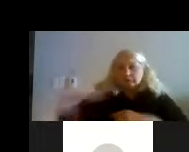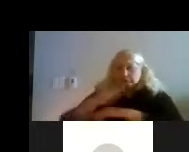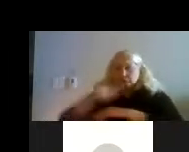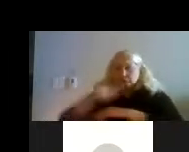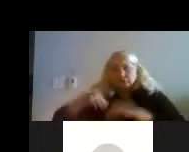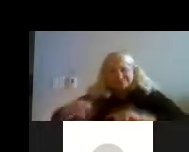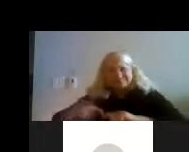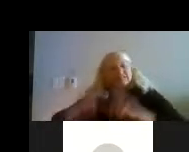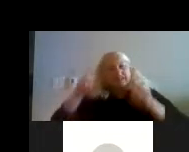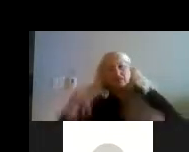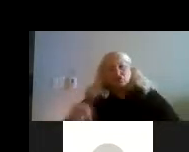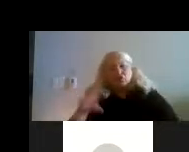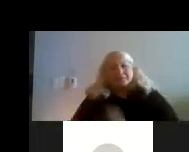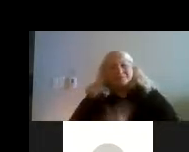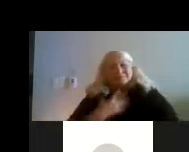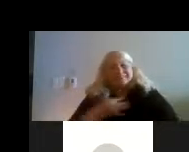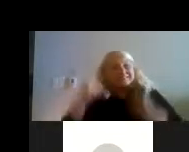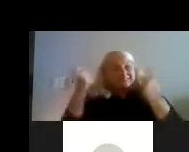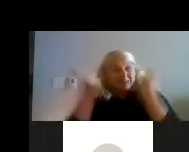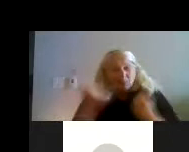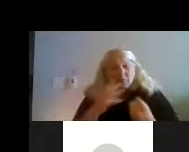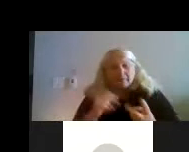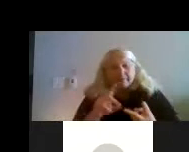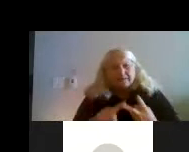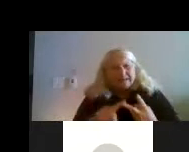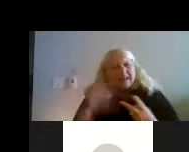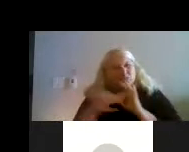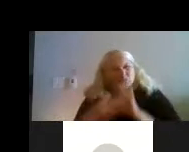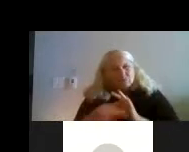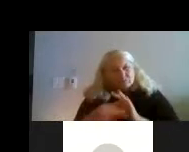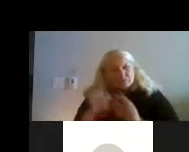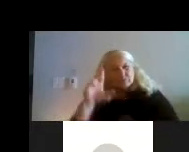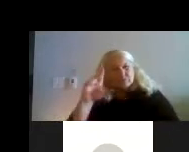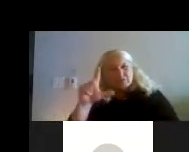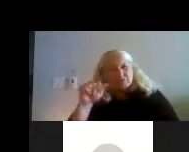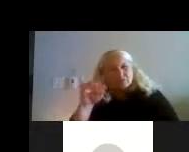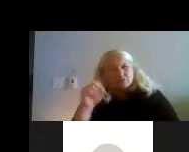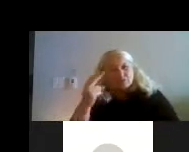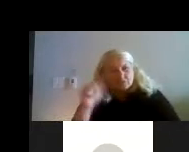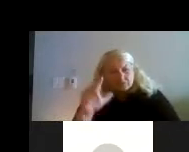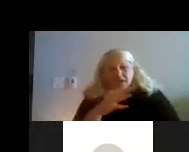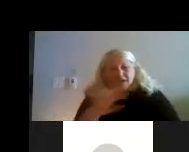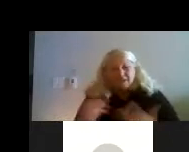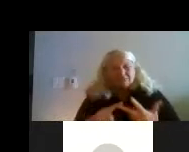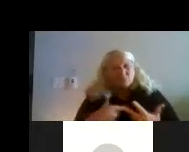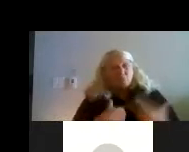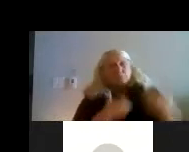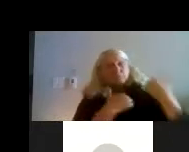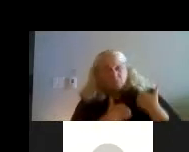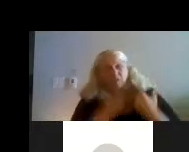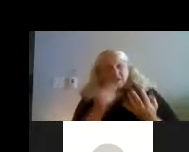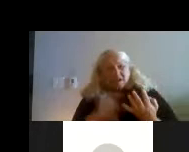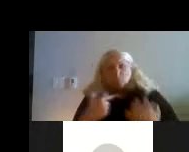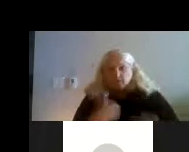ceremonial and relational, and also that we are responsible and accountable to all of our relations in that